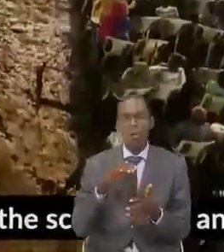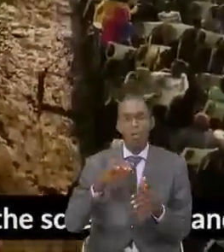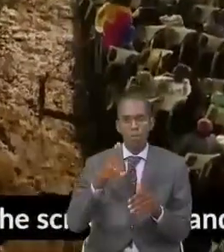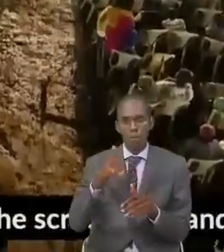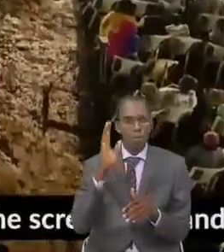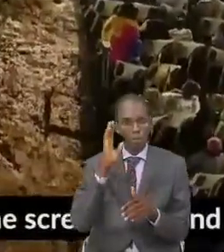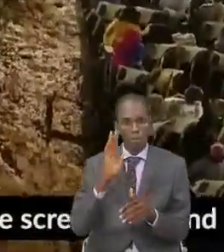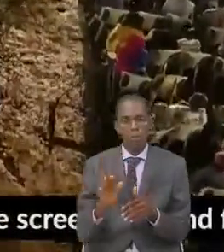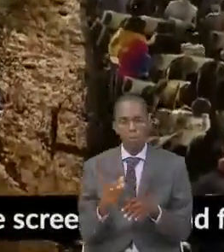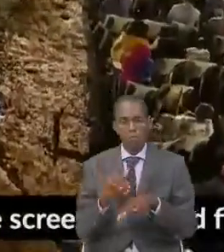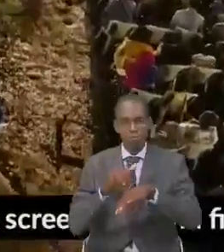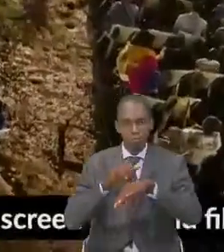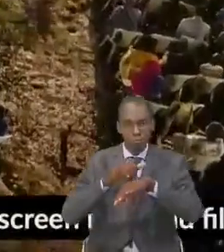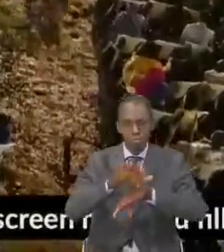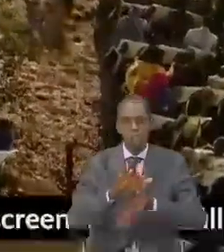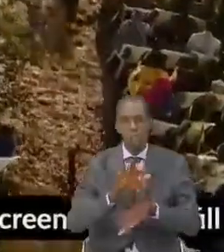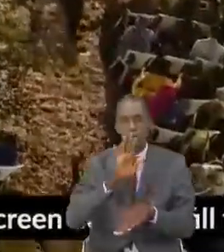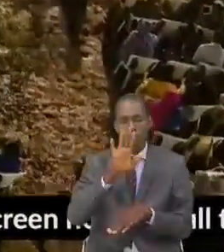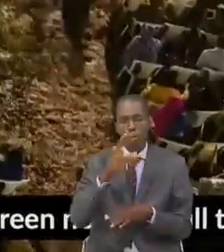Counselors,